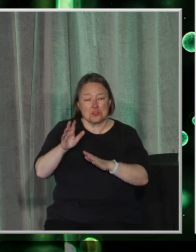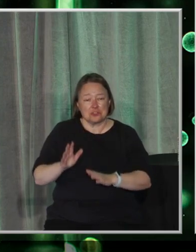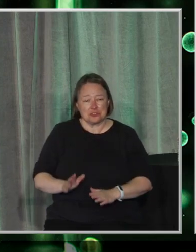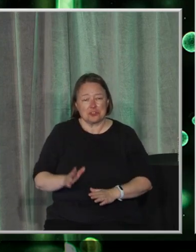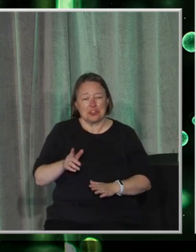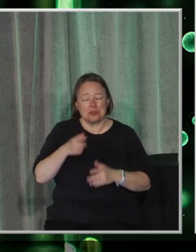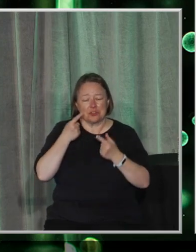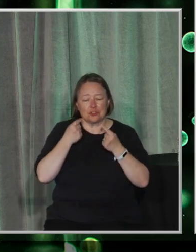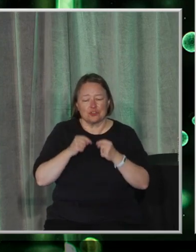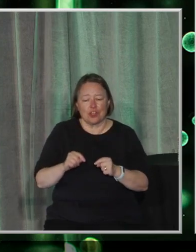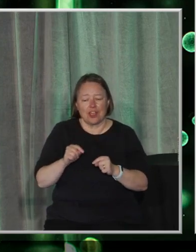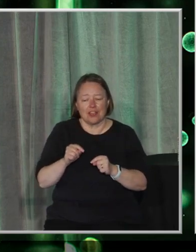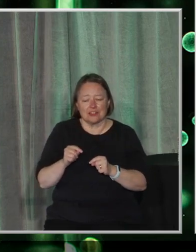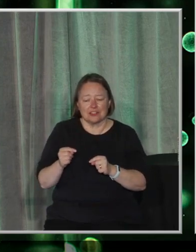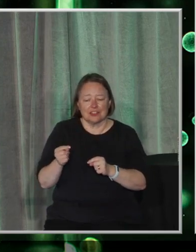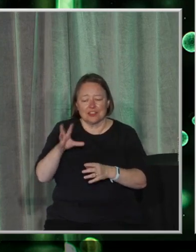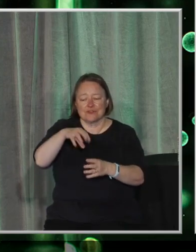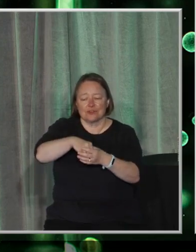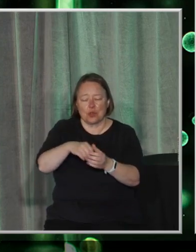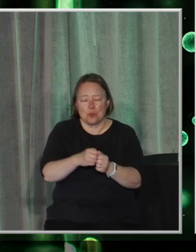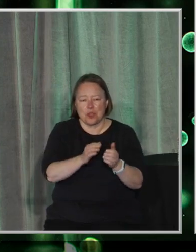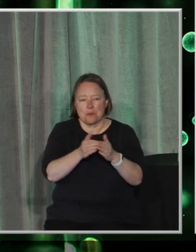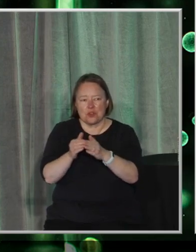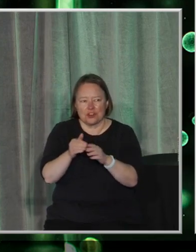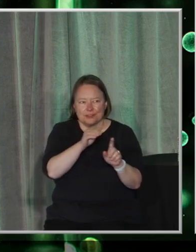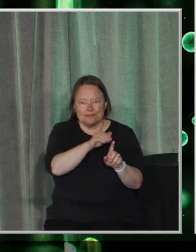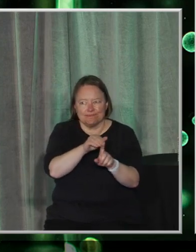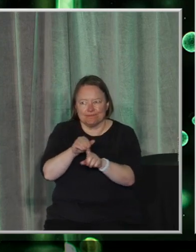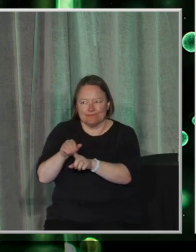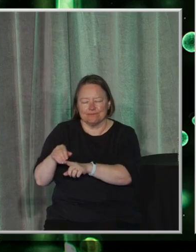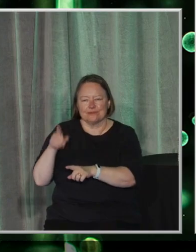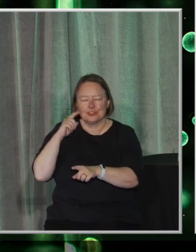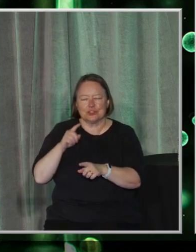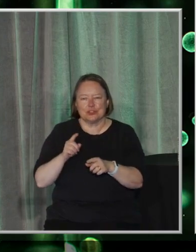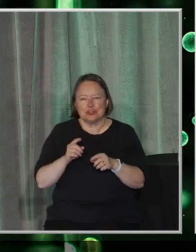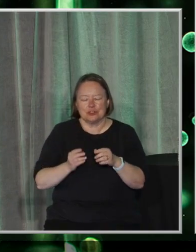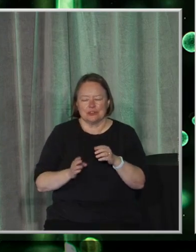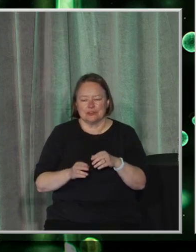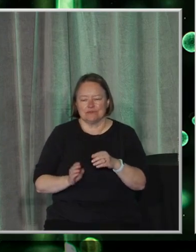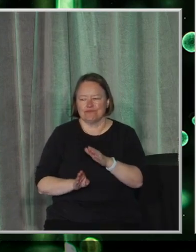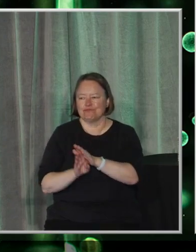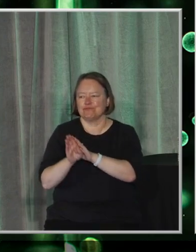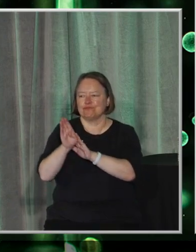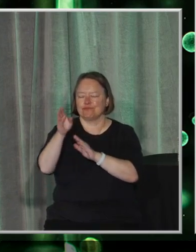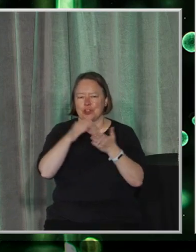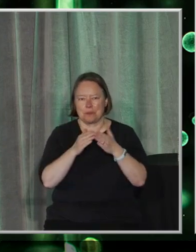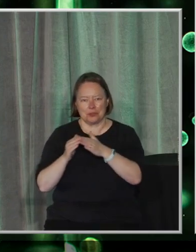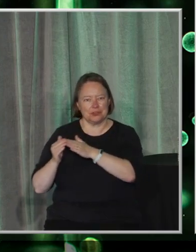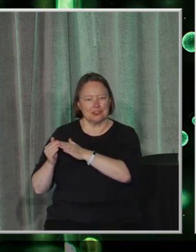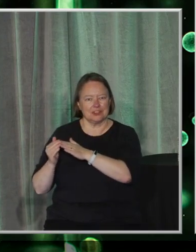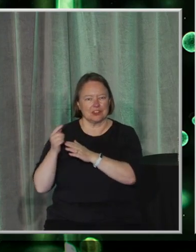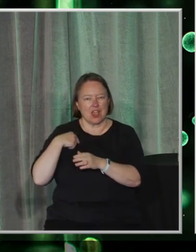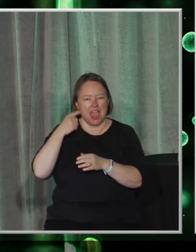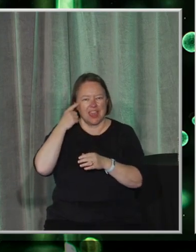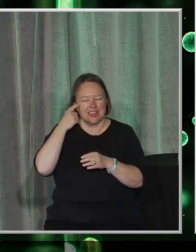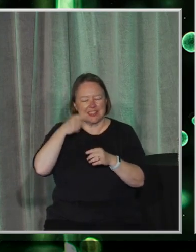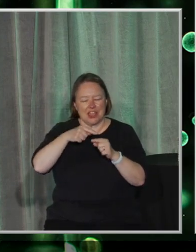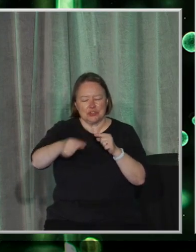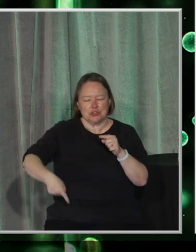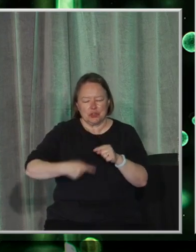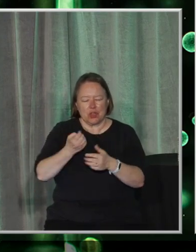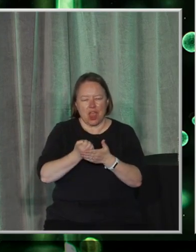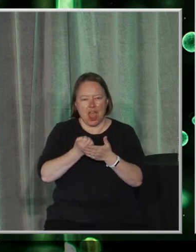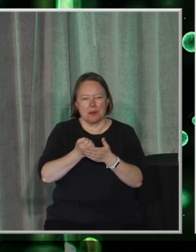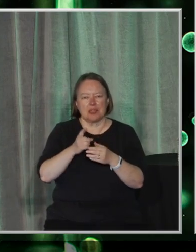were trying to tap into the community to make and regenerate the community, because in the end, I think the circular economy is